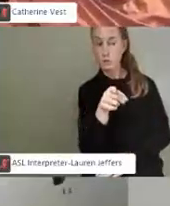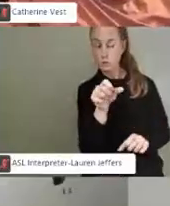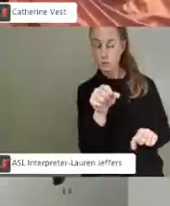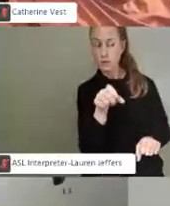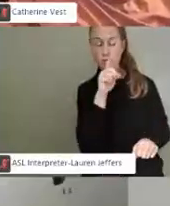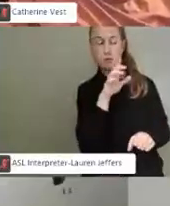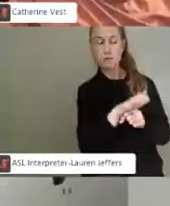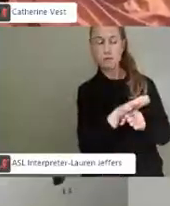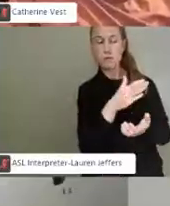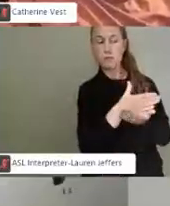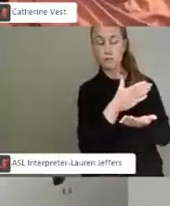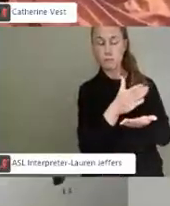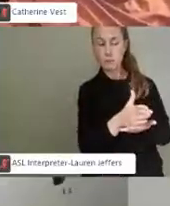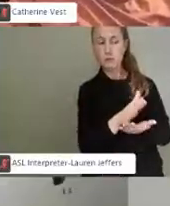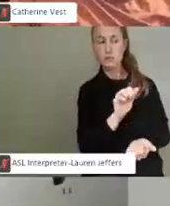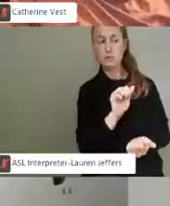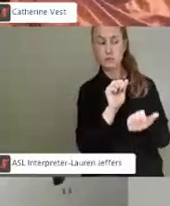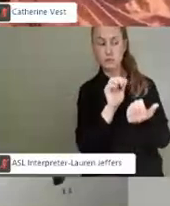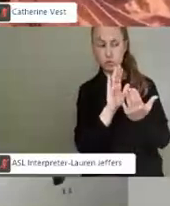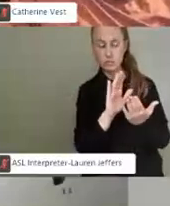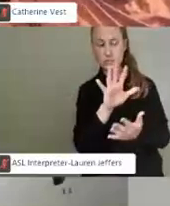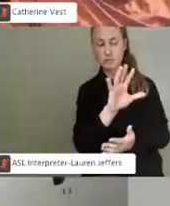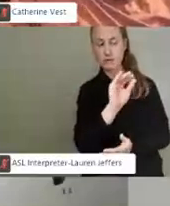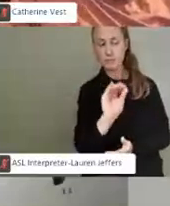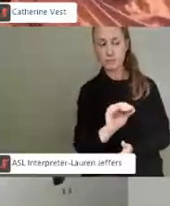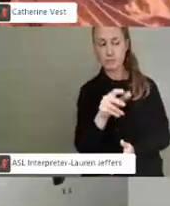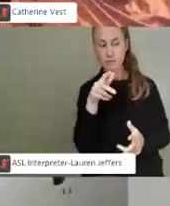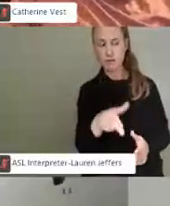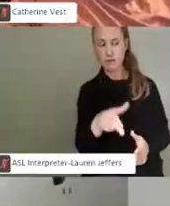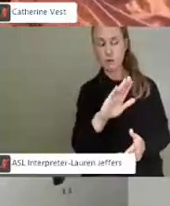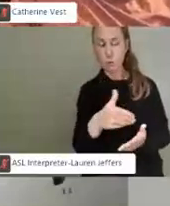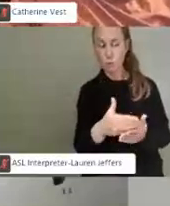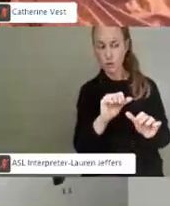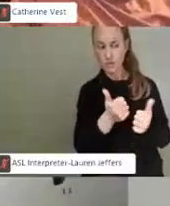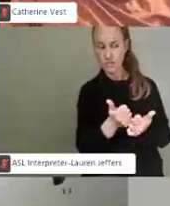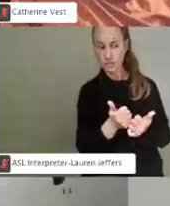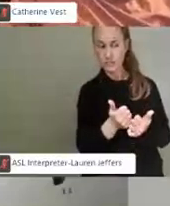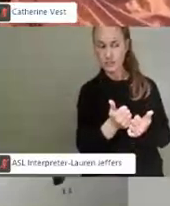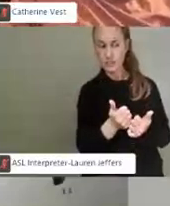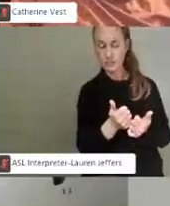this budget does address the 5% cut that all agencies received by the state.